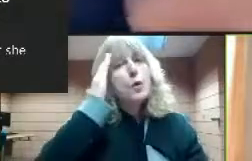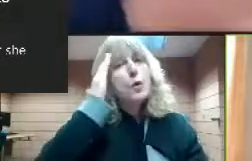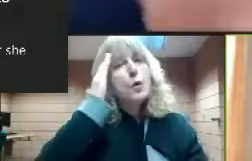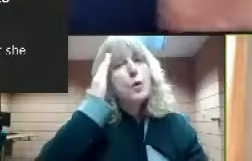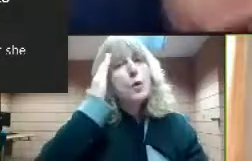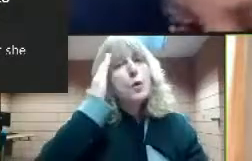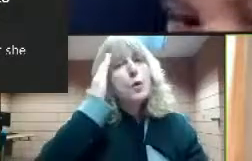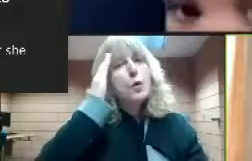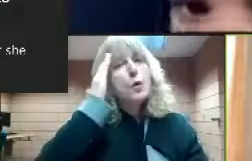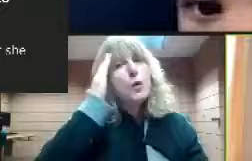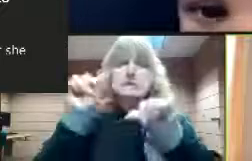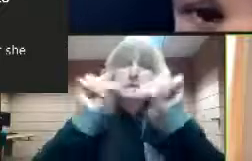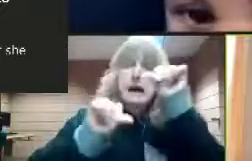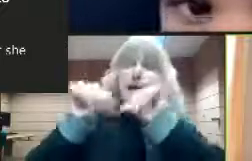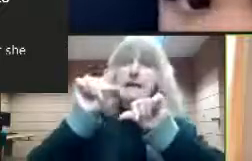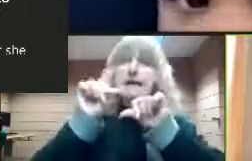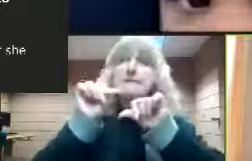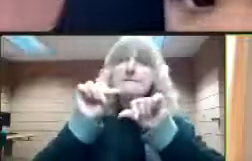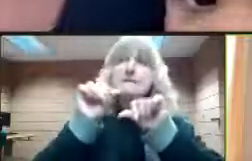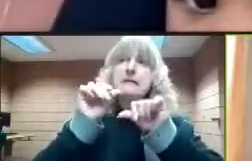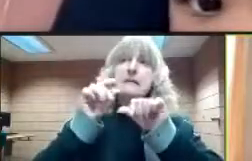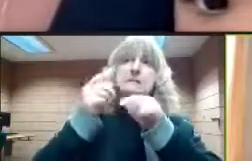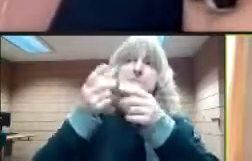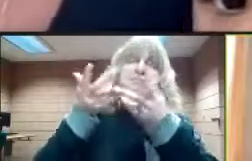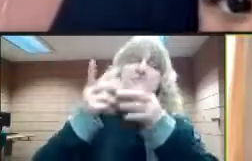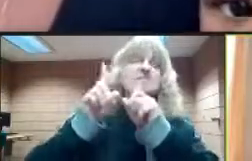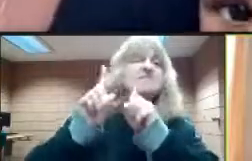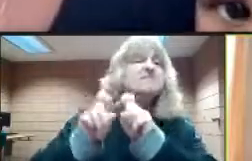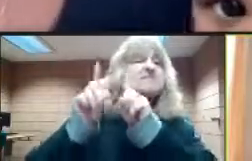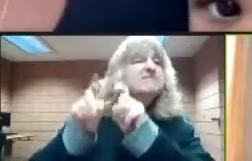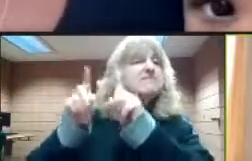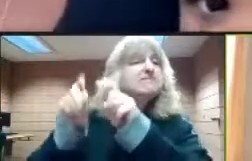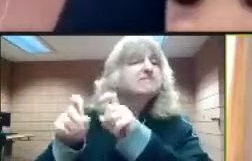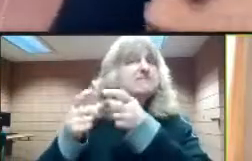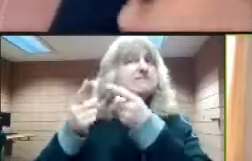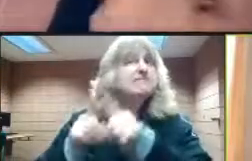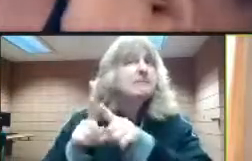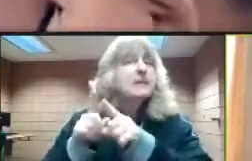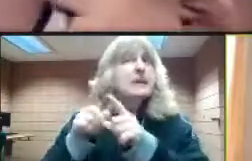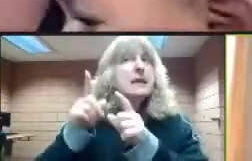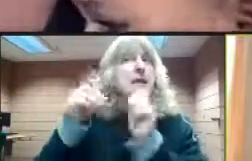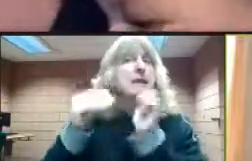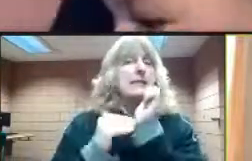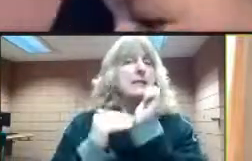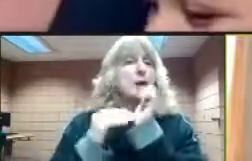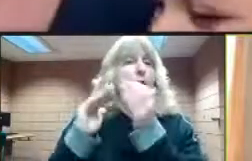scientific experimentation that has taken place in the medical community